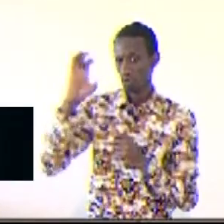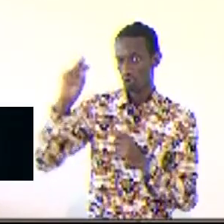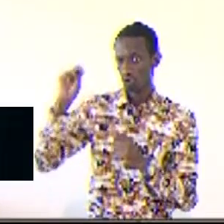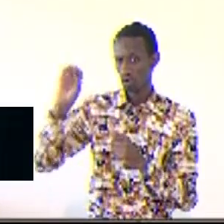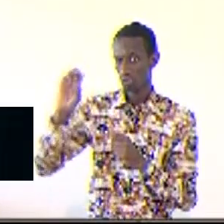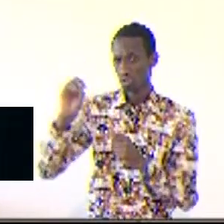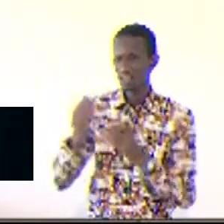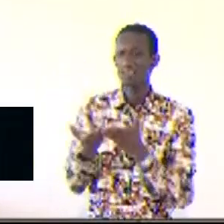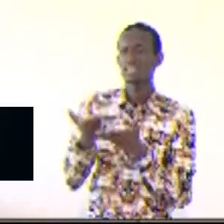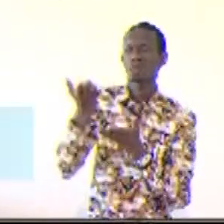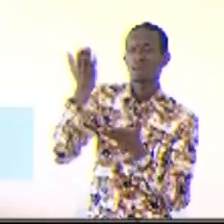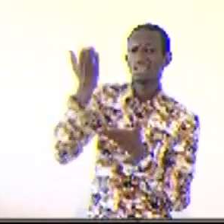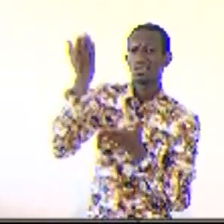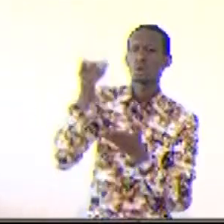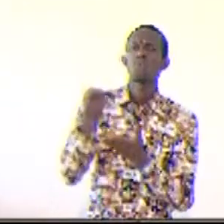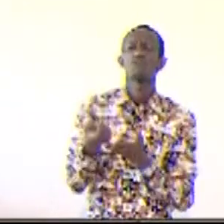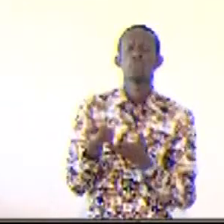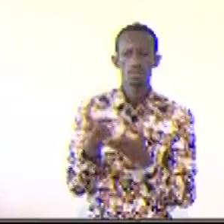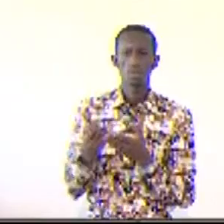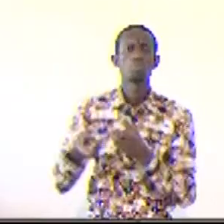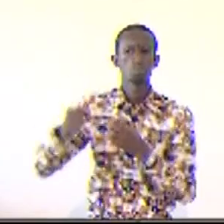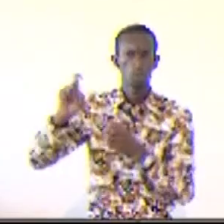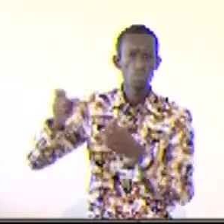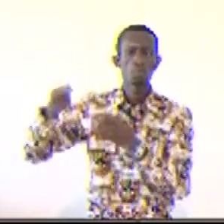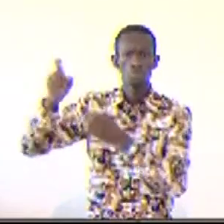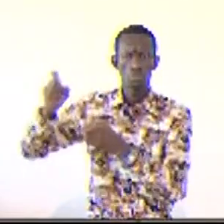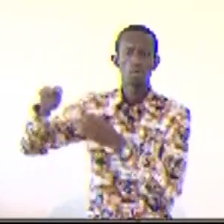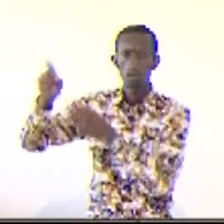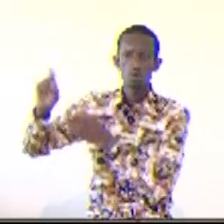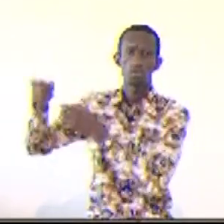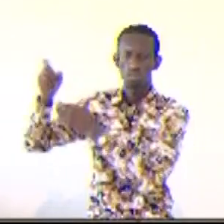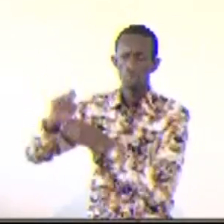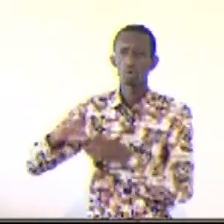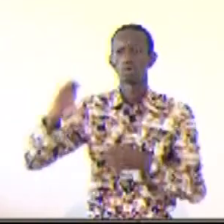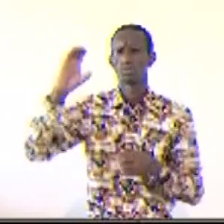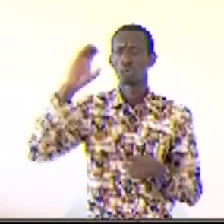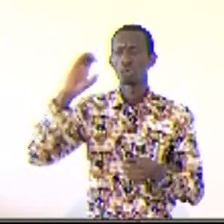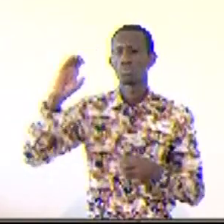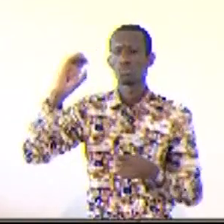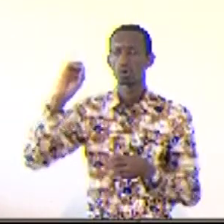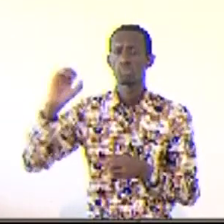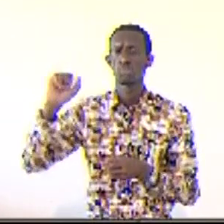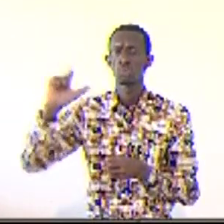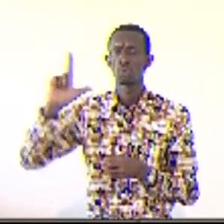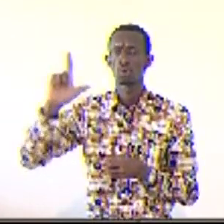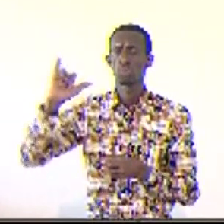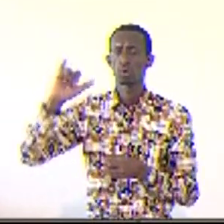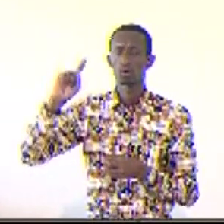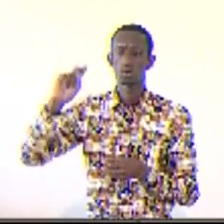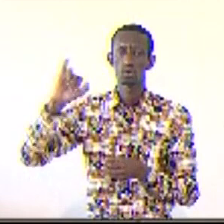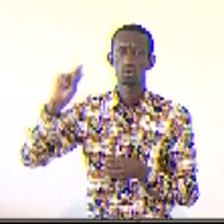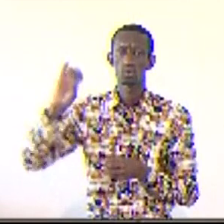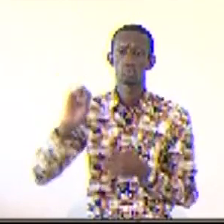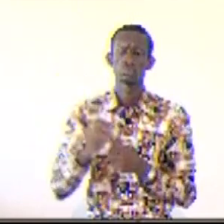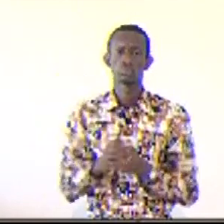we'll have more collisions. We talked about the collision theory. More collisions, more particles,